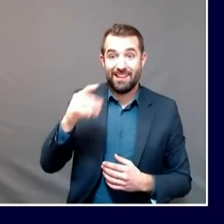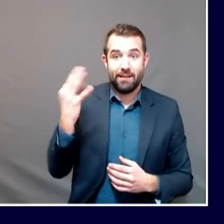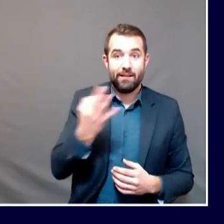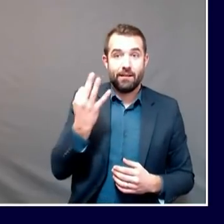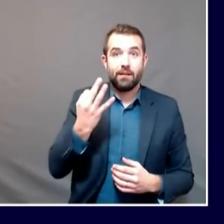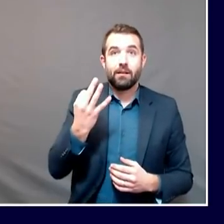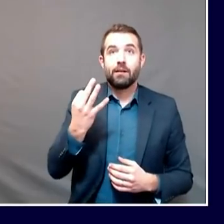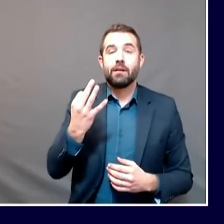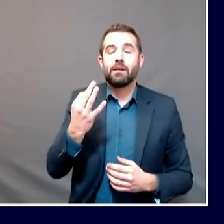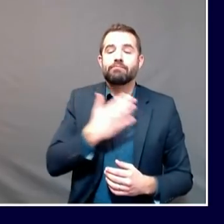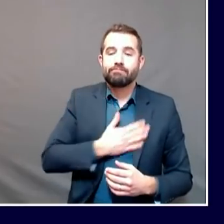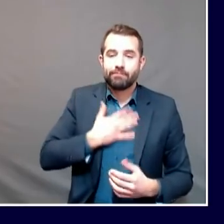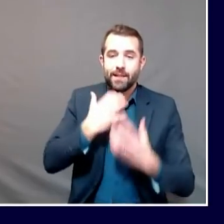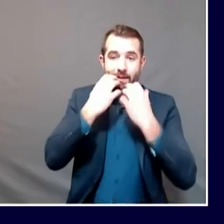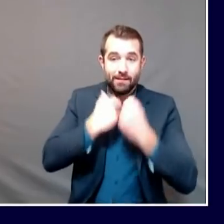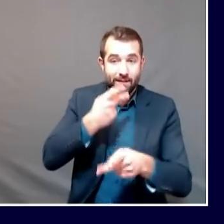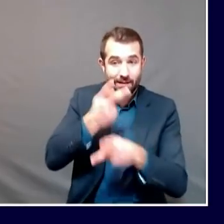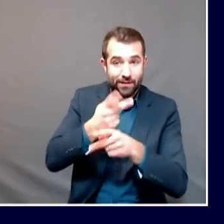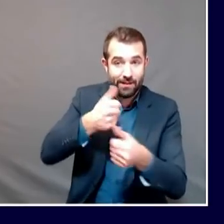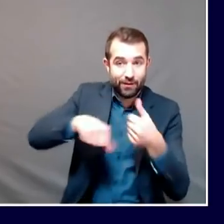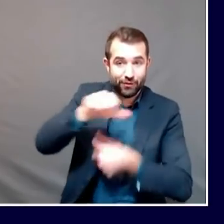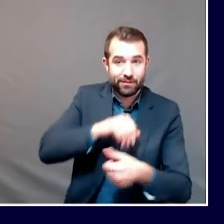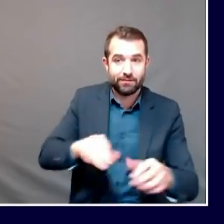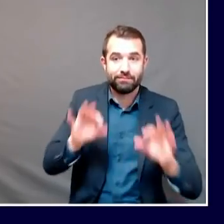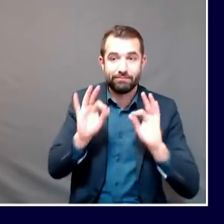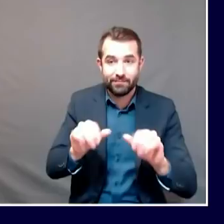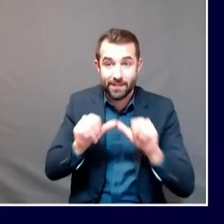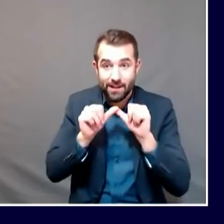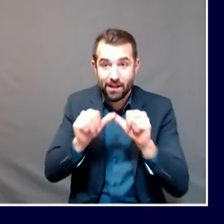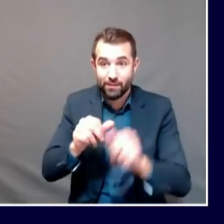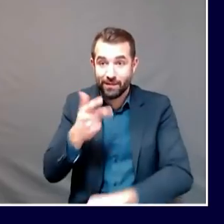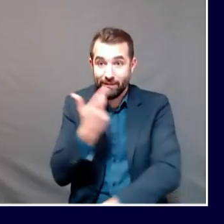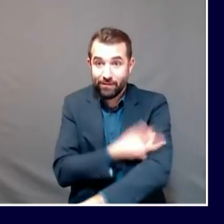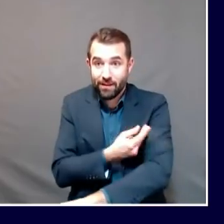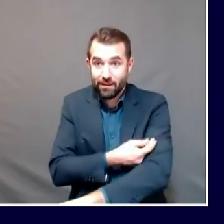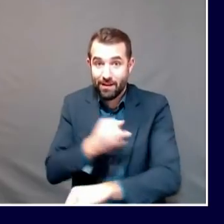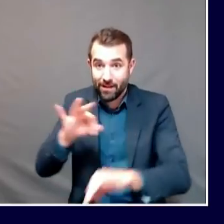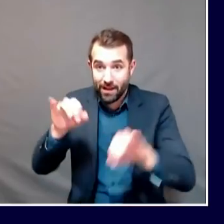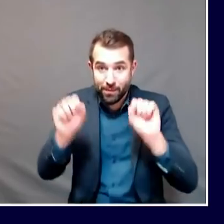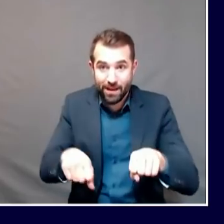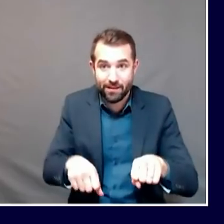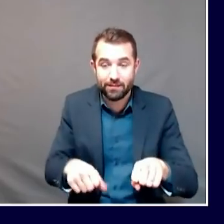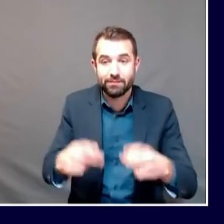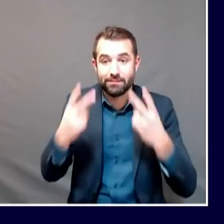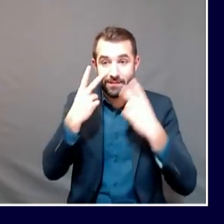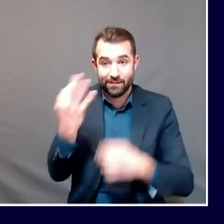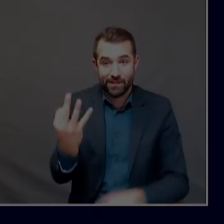take care of one another, and stay vaccinated as much as you can. We'll talk again on Friday.